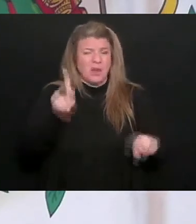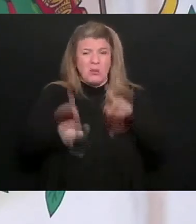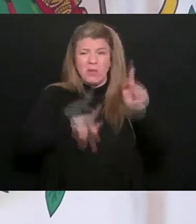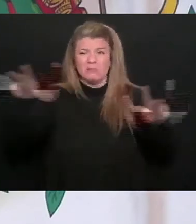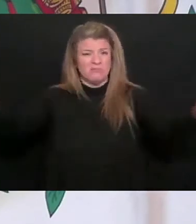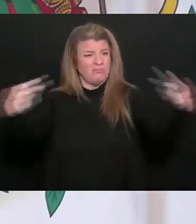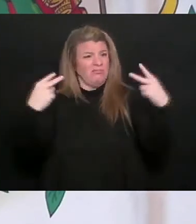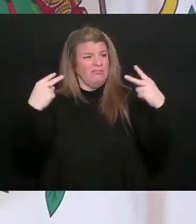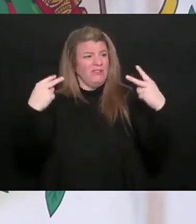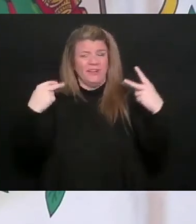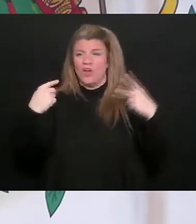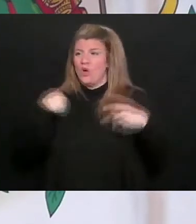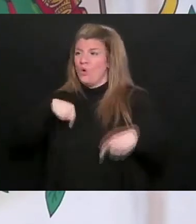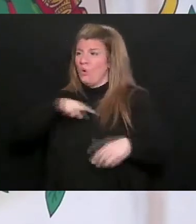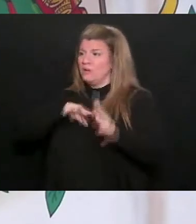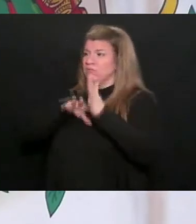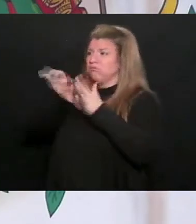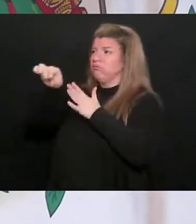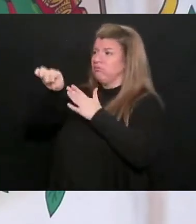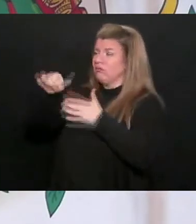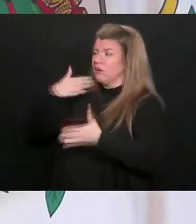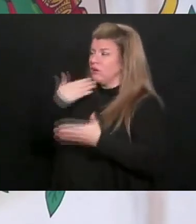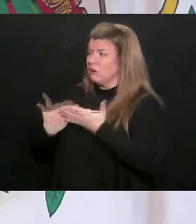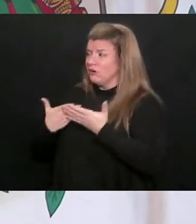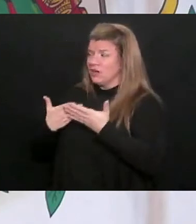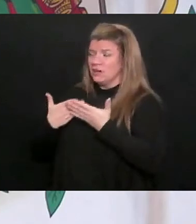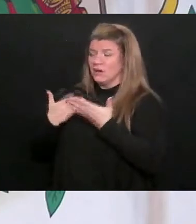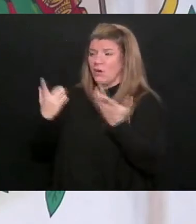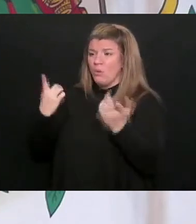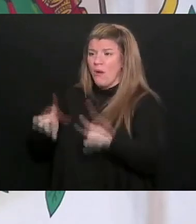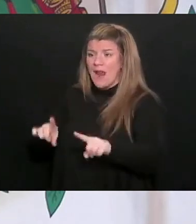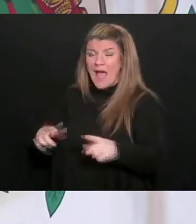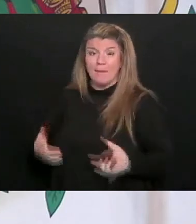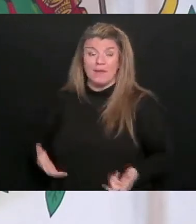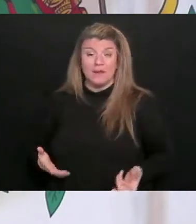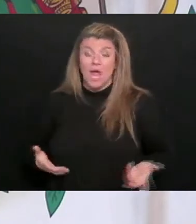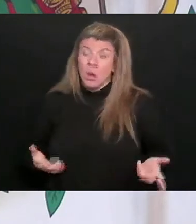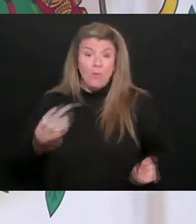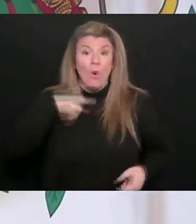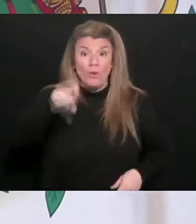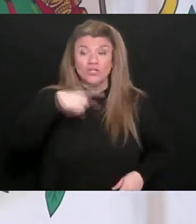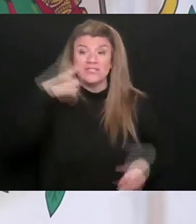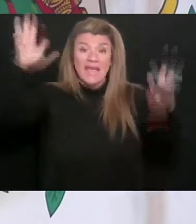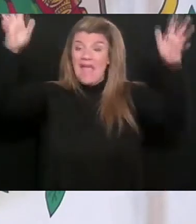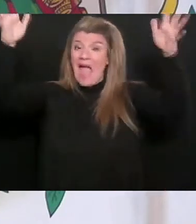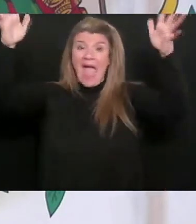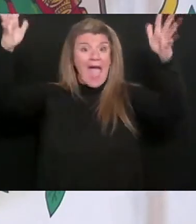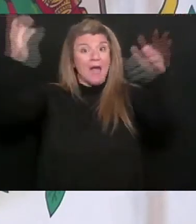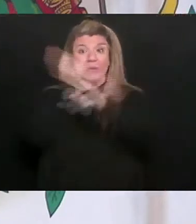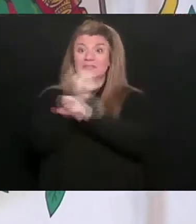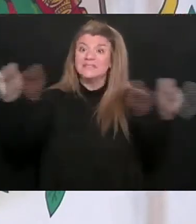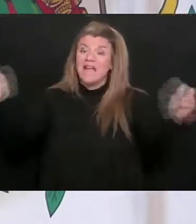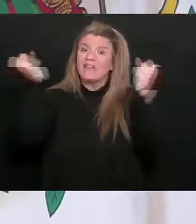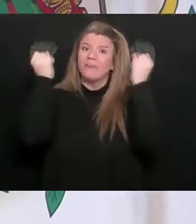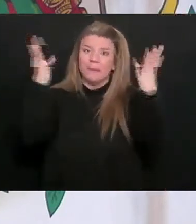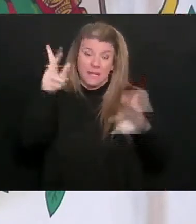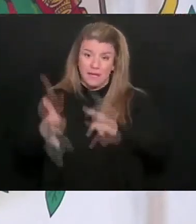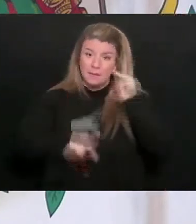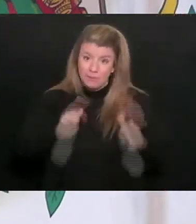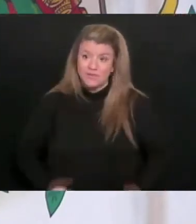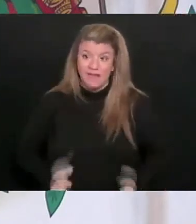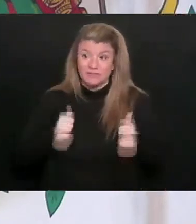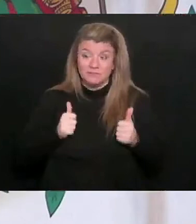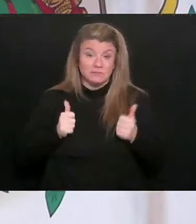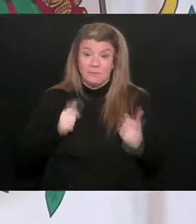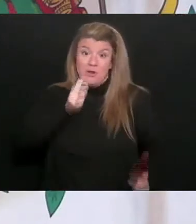good. Well, what we should be saying is, yay, yay, West Virginia, we saved a bunch of people's life. That's all